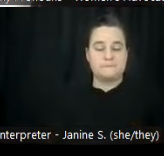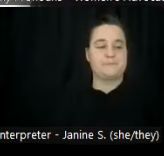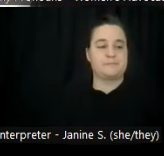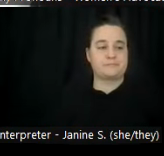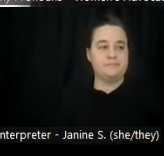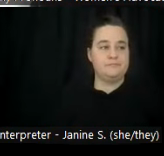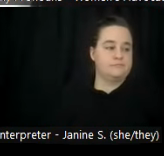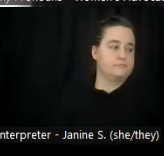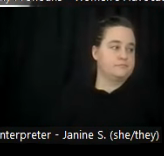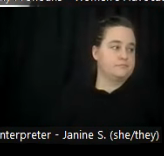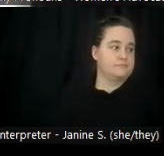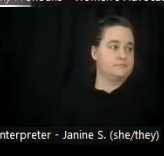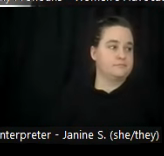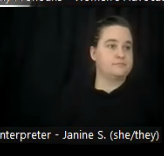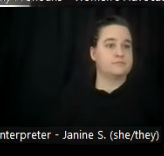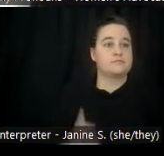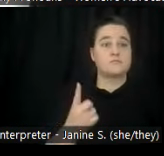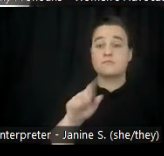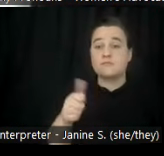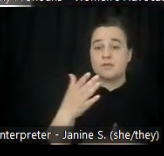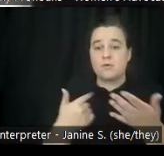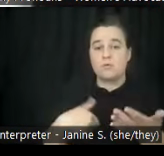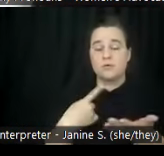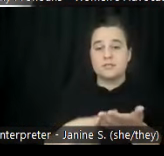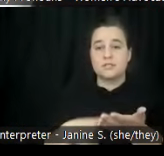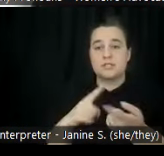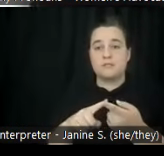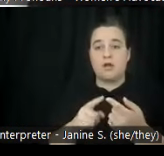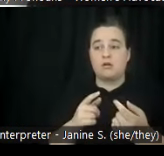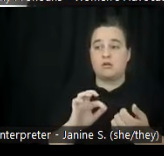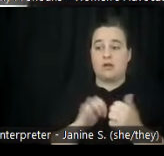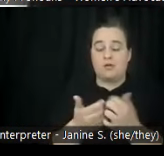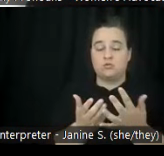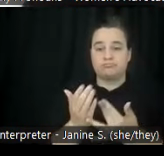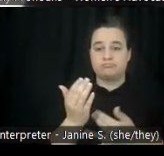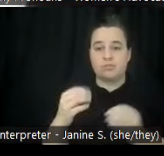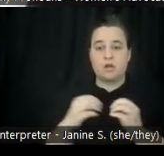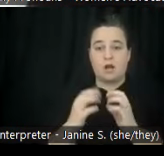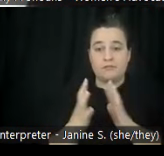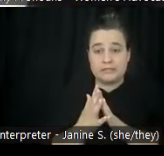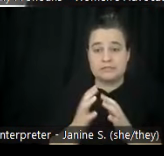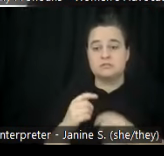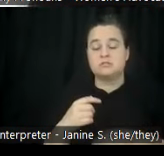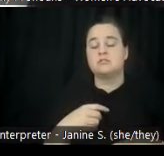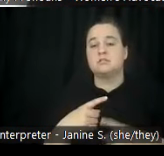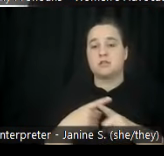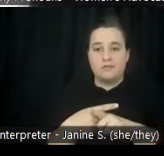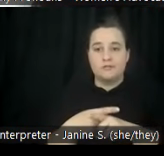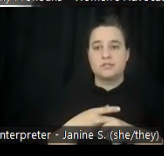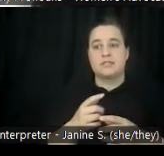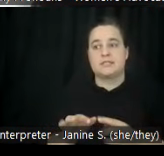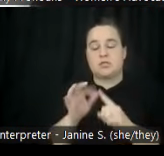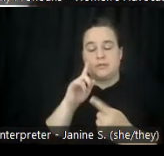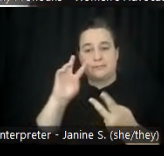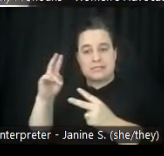With that being said, one other component we wanted to talk about is navigating conflict, especially because of misconceptions we have about conflict. So one myth